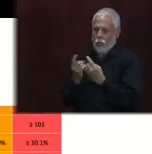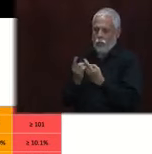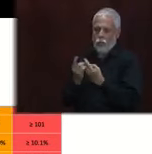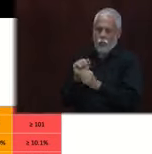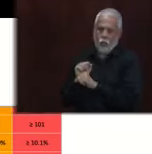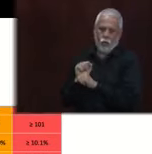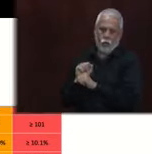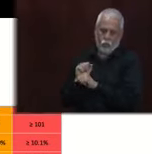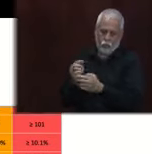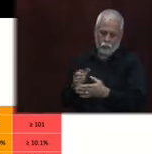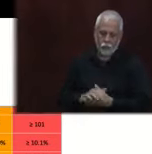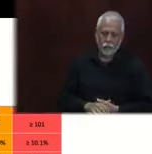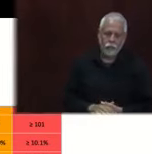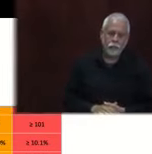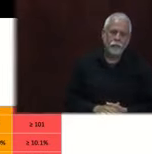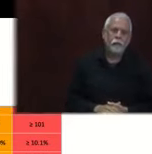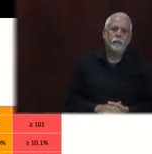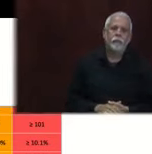workflow.